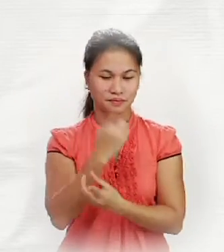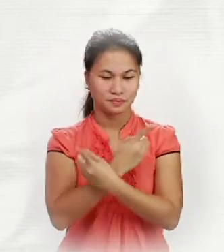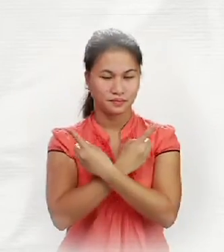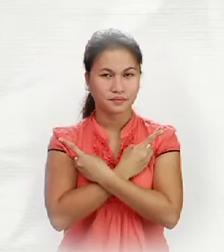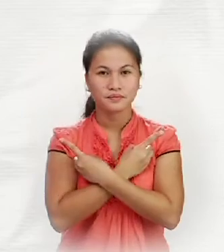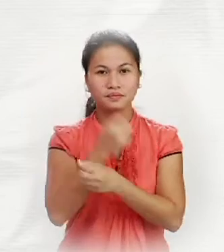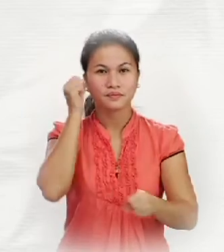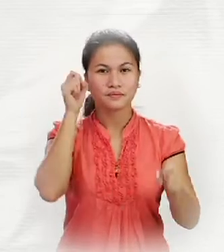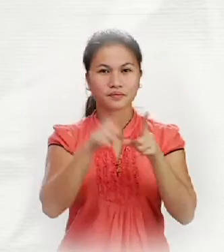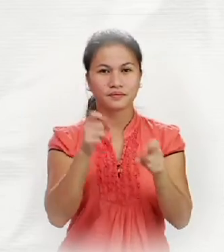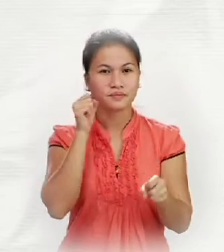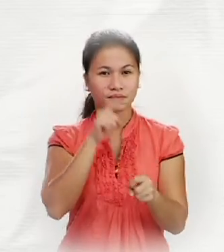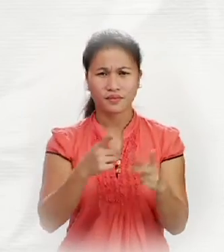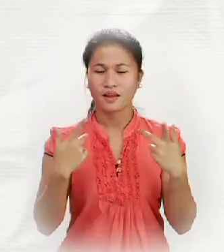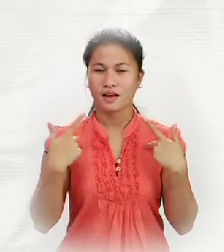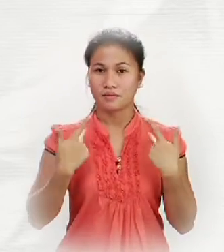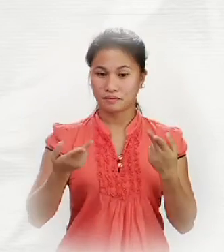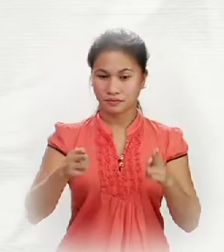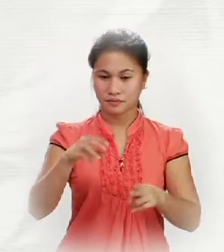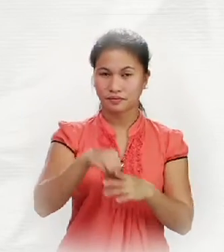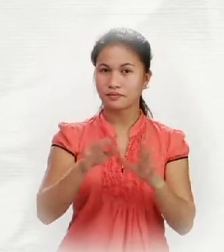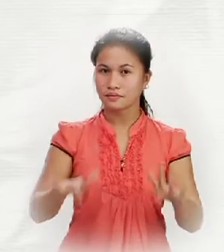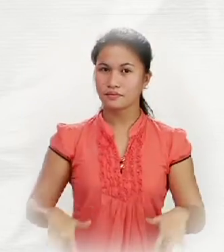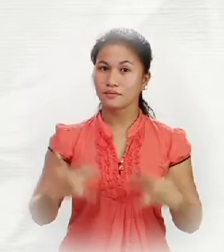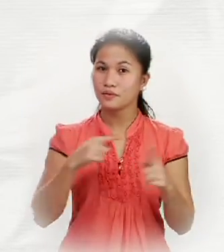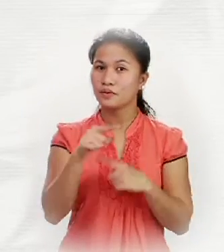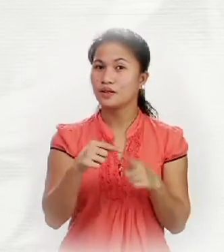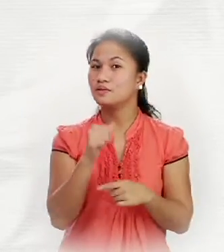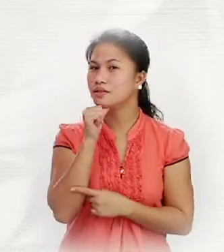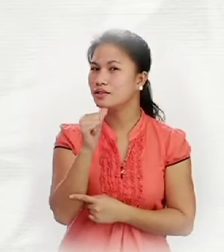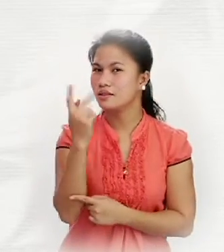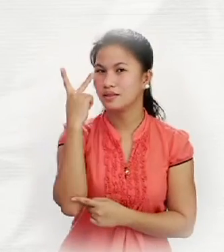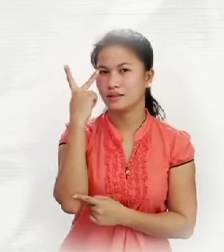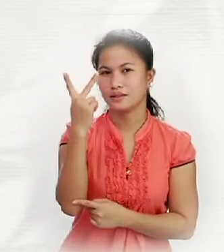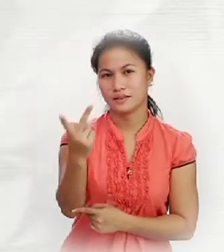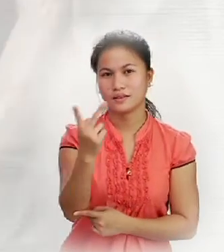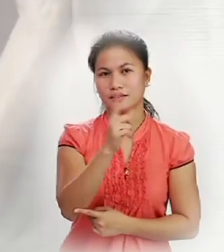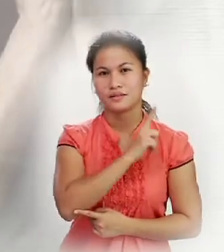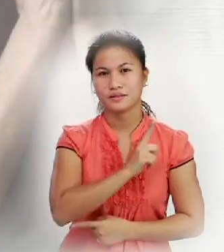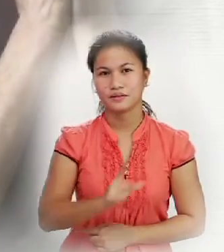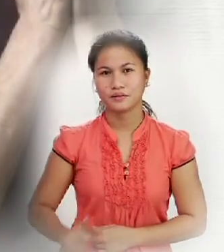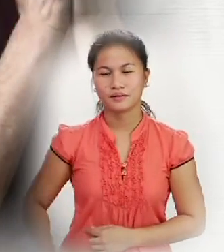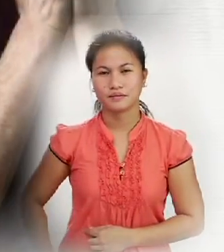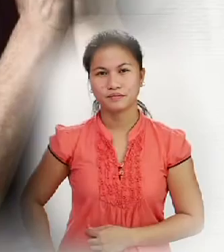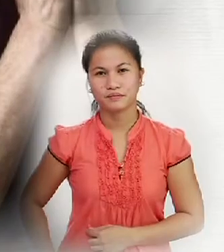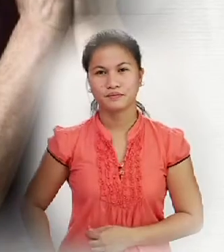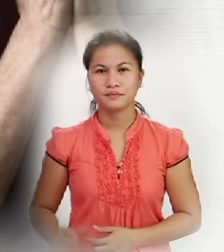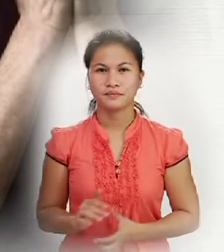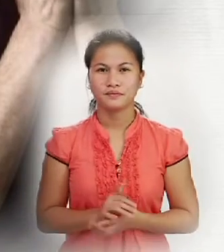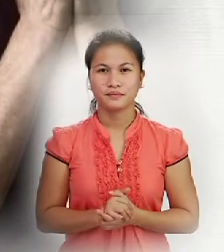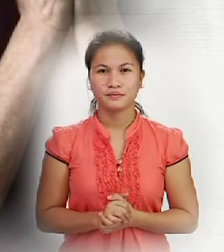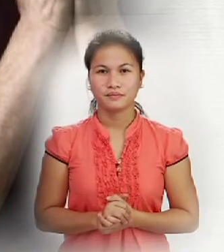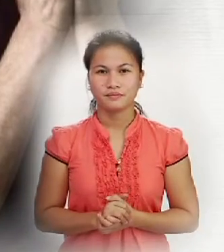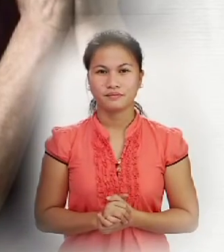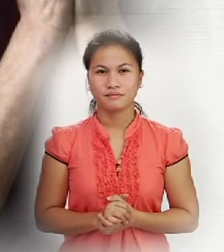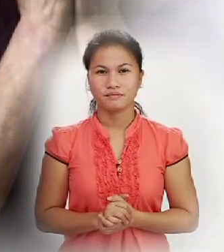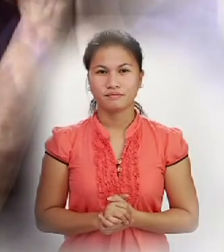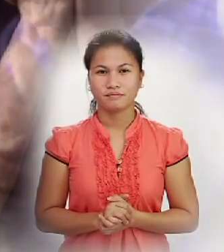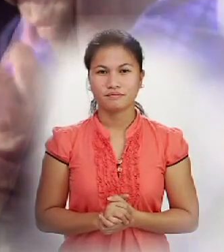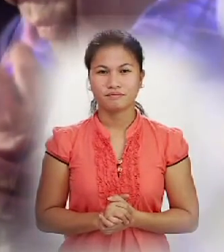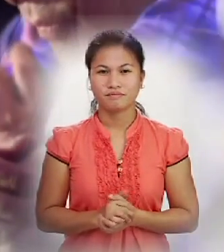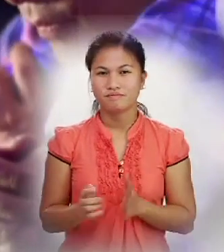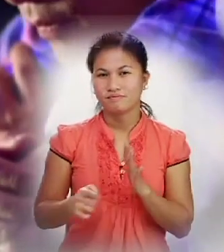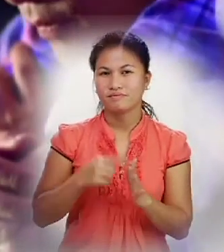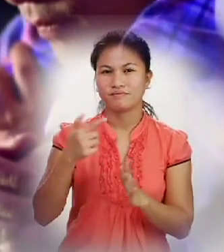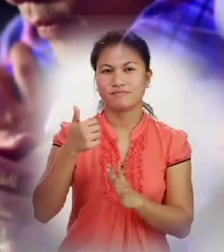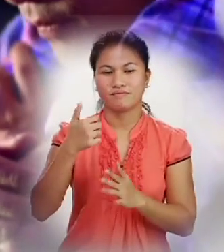sisters, that there are instances in life when we do not see the Lord. In moments of